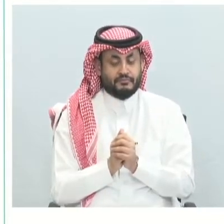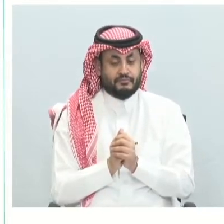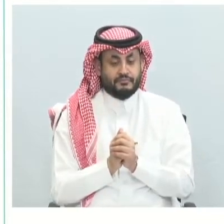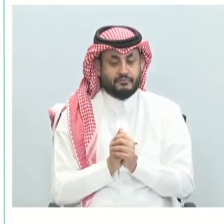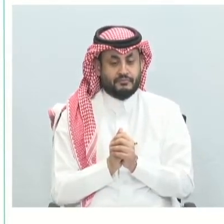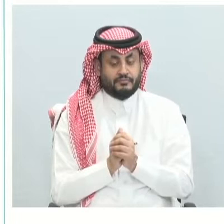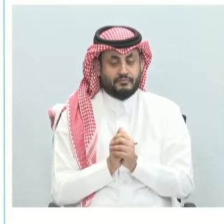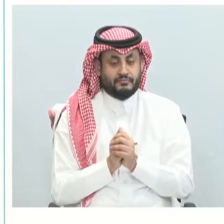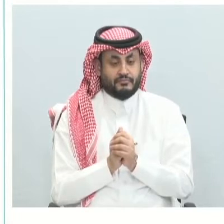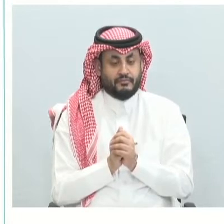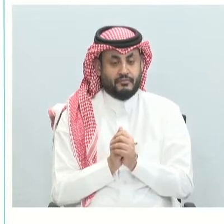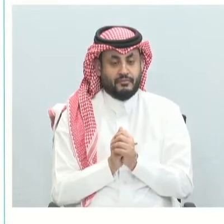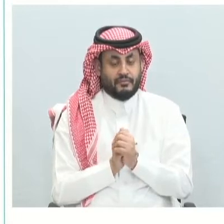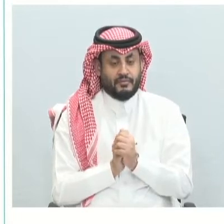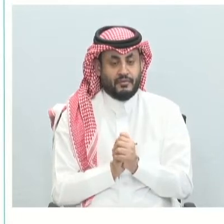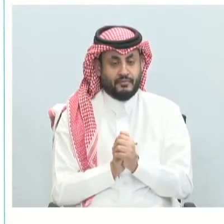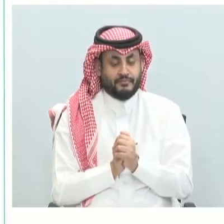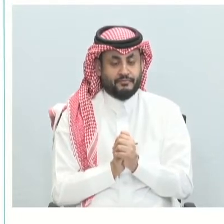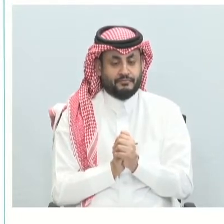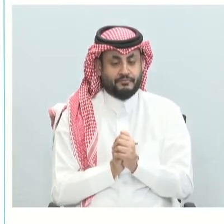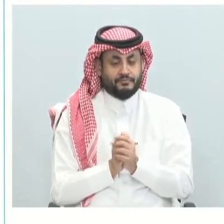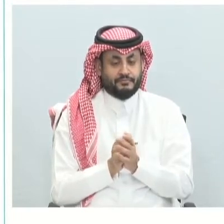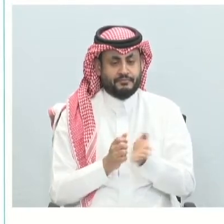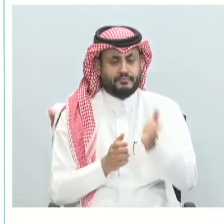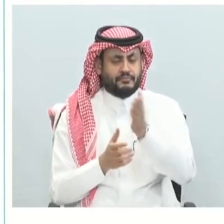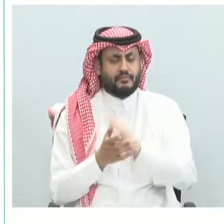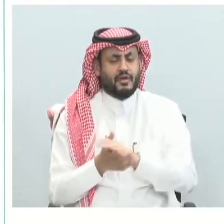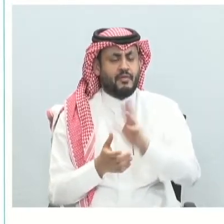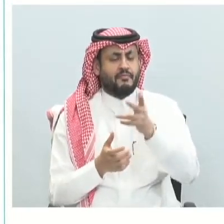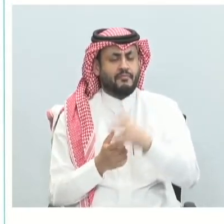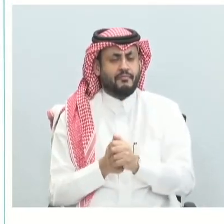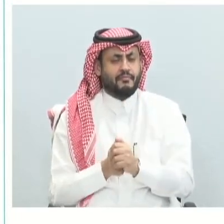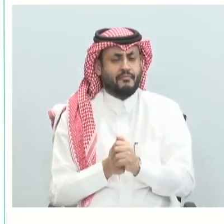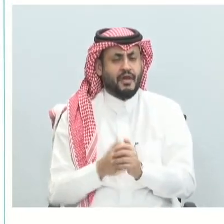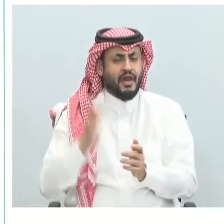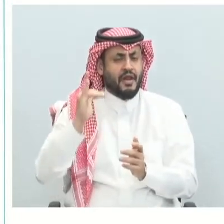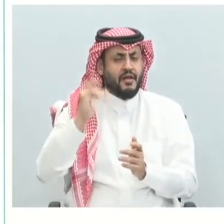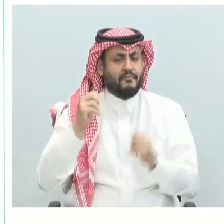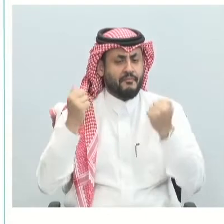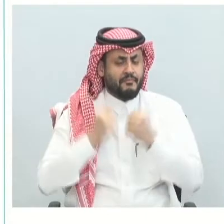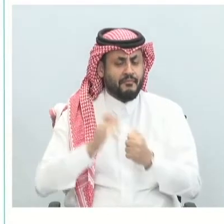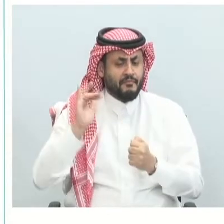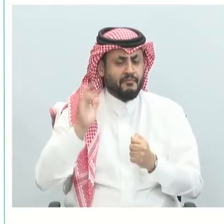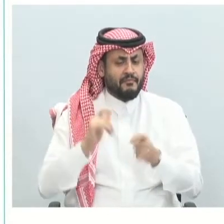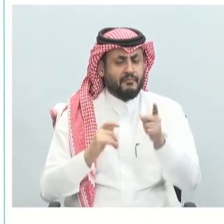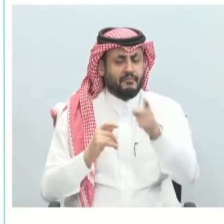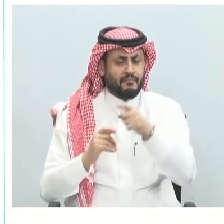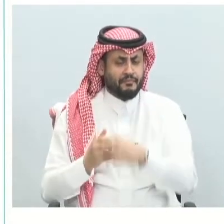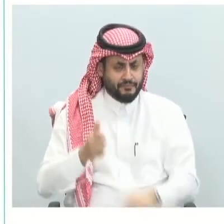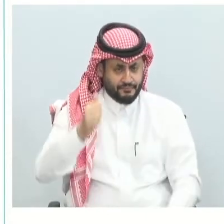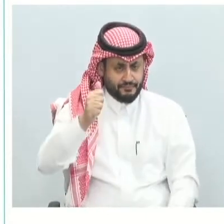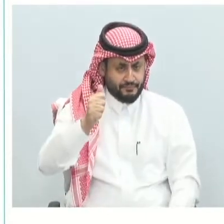wearing yellow today. Excellent. Now, who is wearing green today? Okay, what do you think?